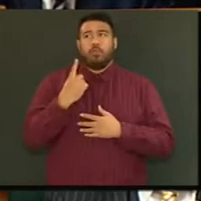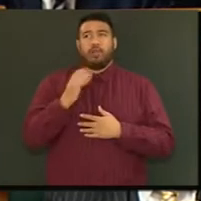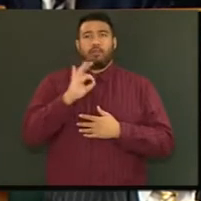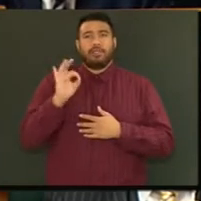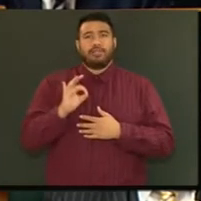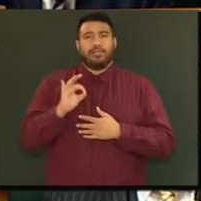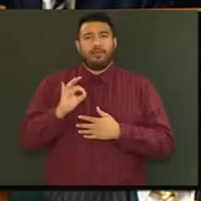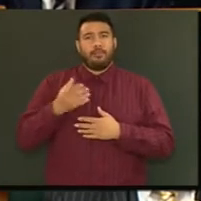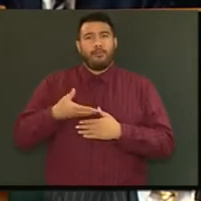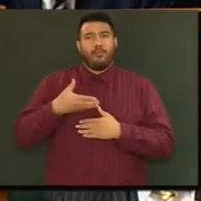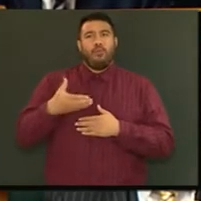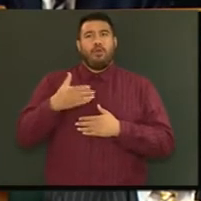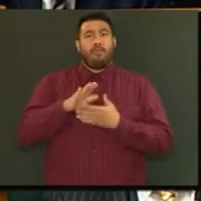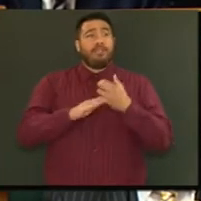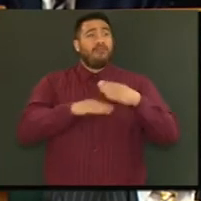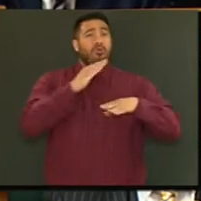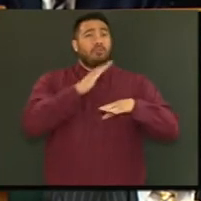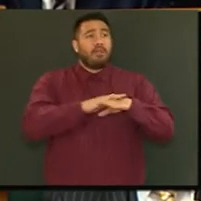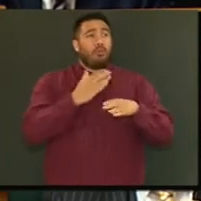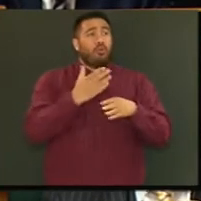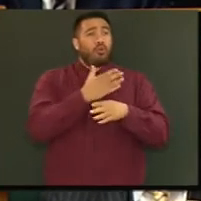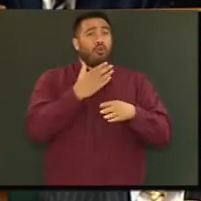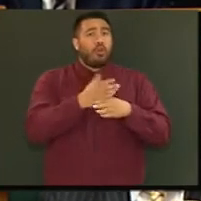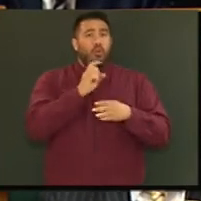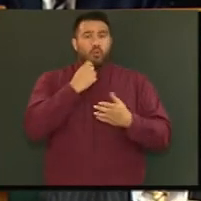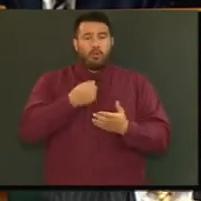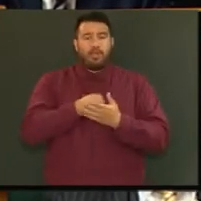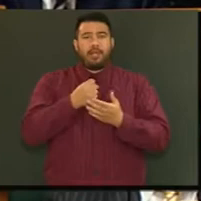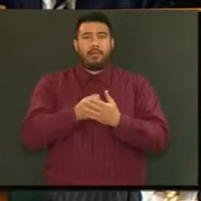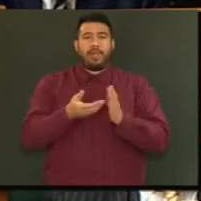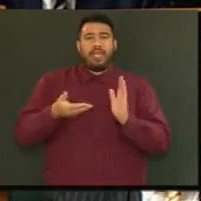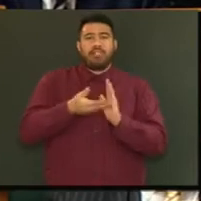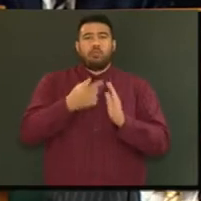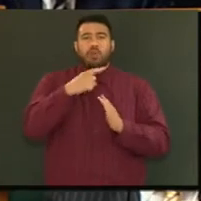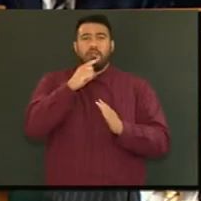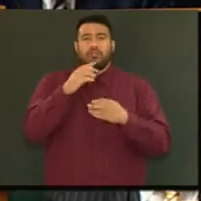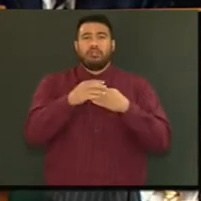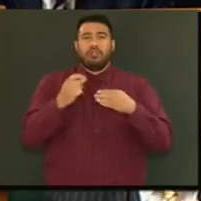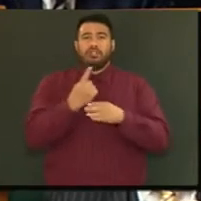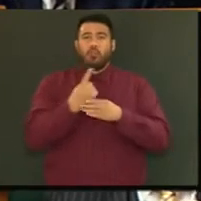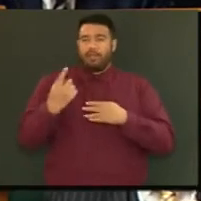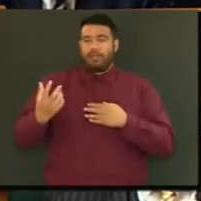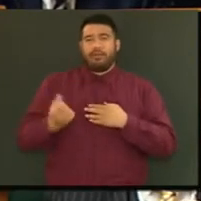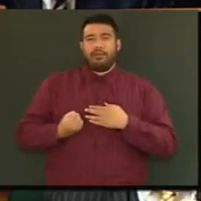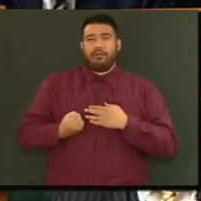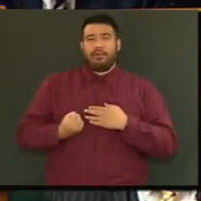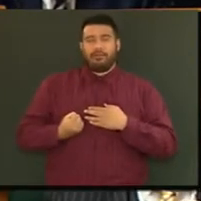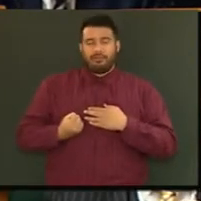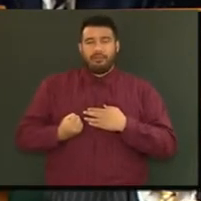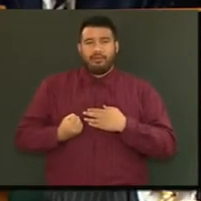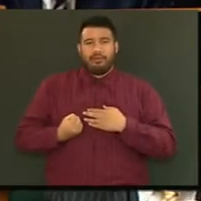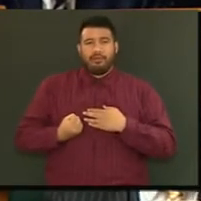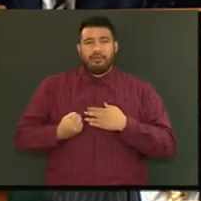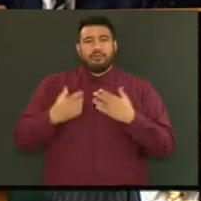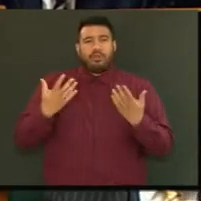which means full-time workers will be taking home at least an extra $100 a week. Mr Speaker, we are